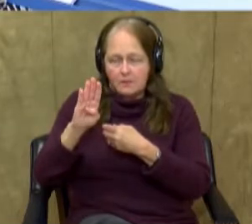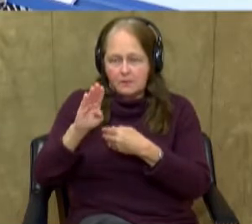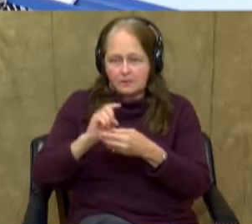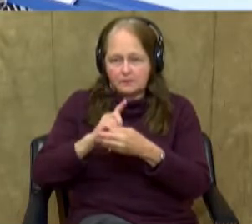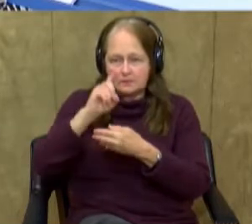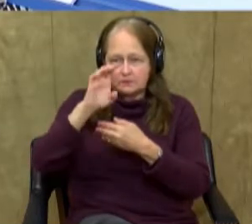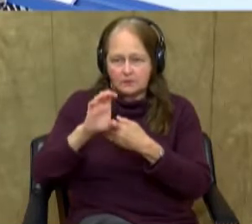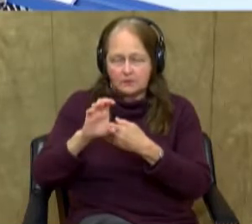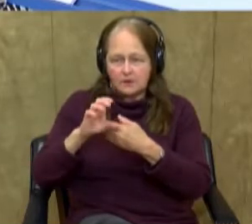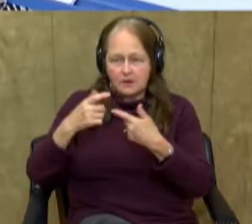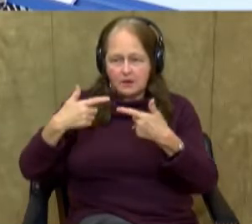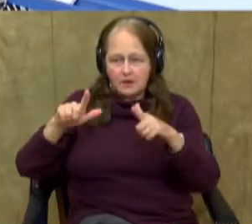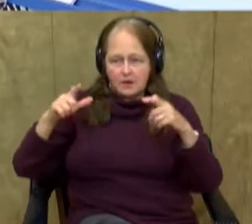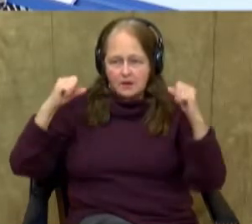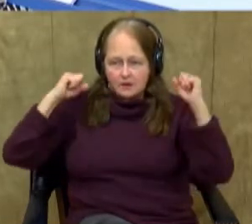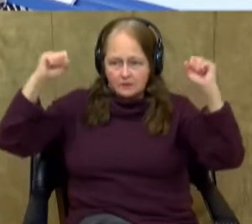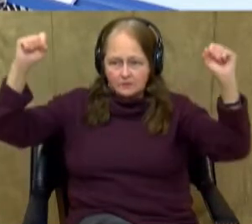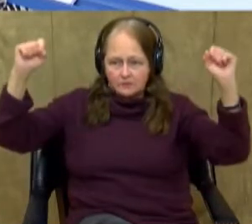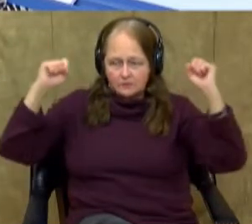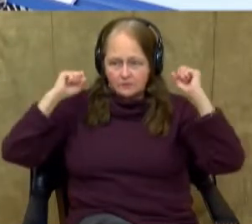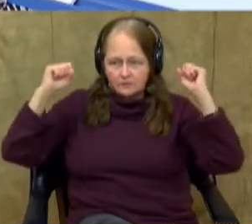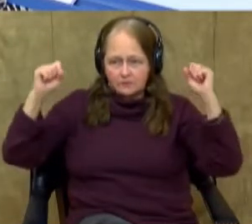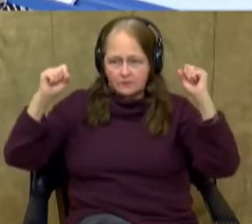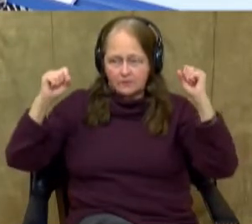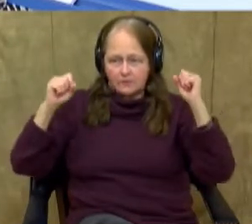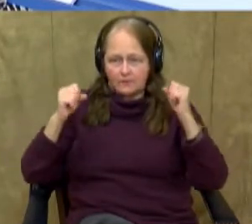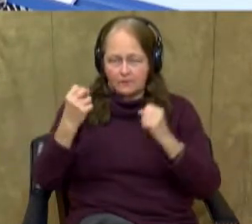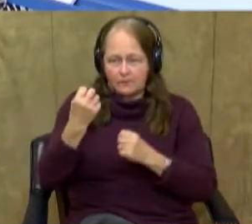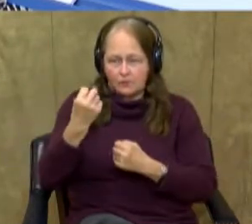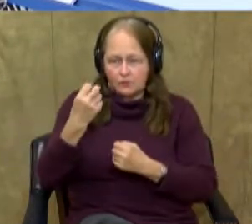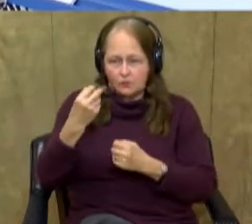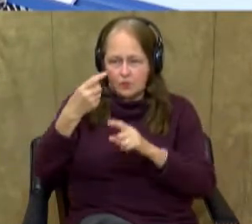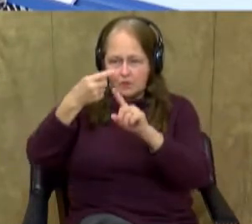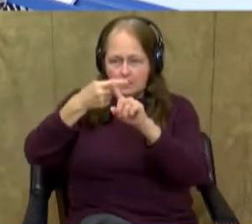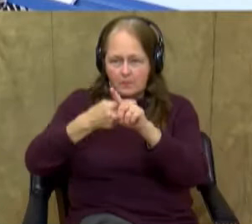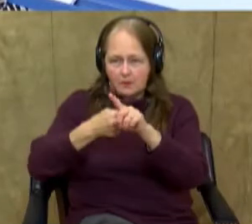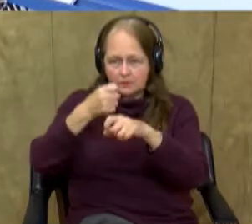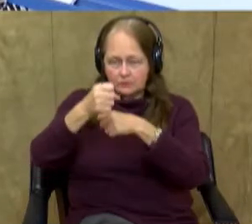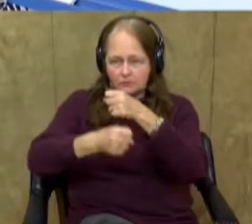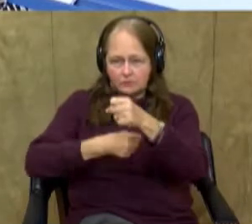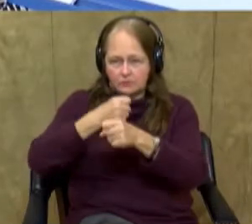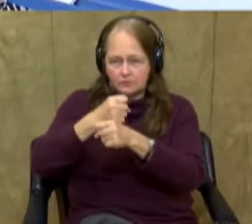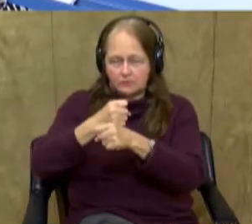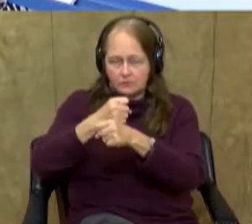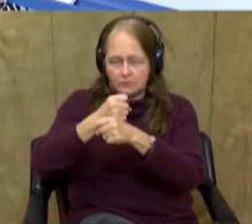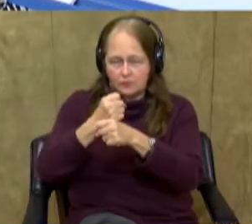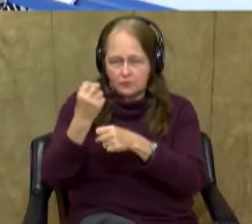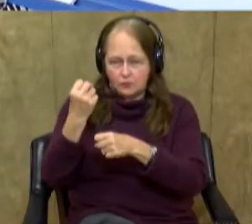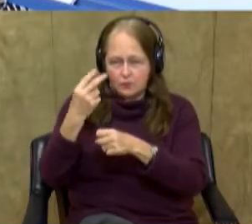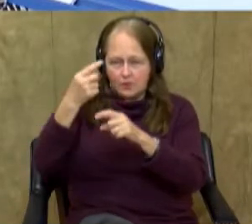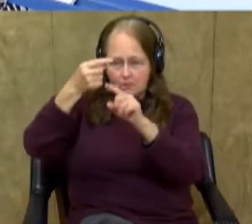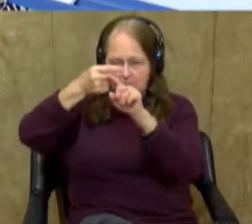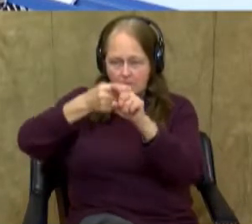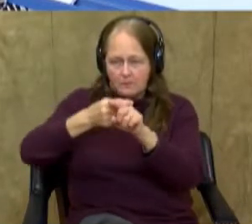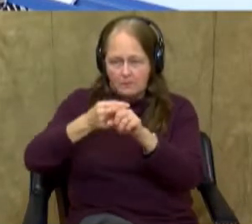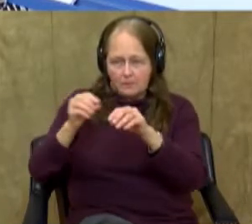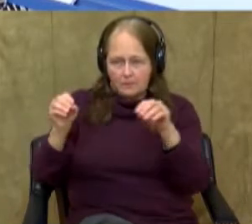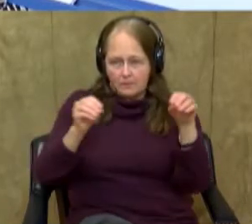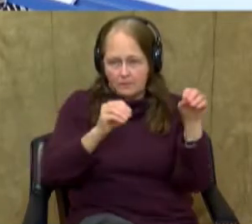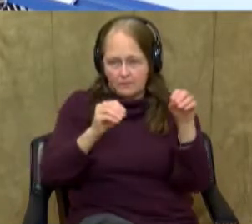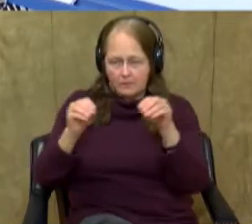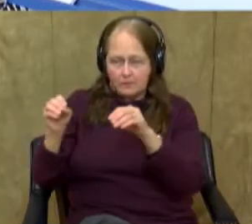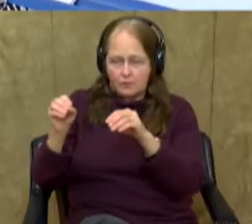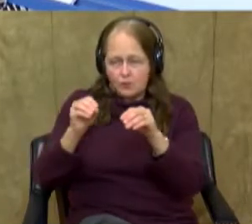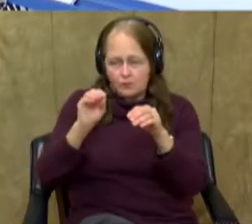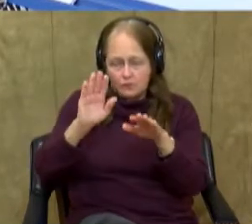Let's exercise. Let's do scissors. 12 months of the year, 12 months of the year. Move your beat and